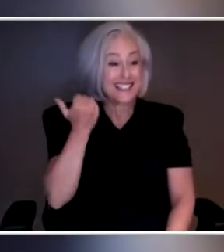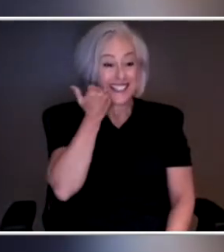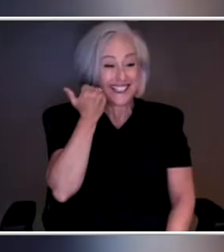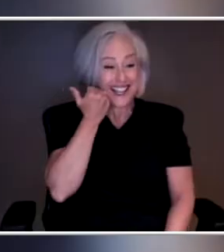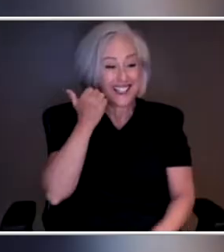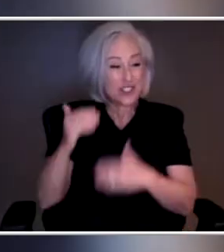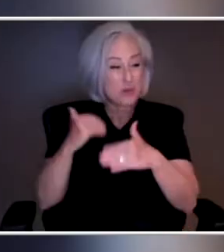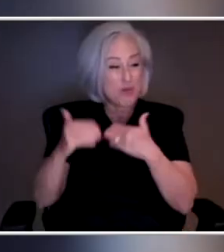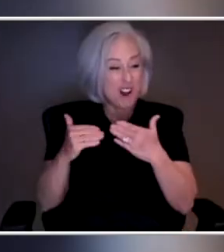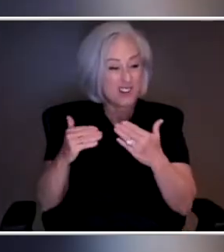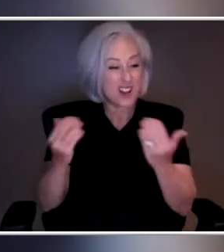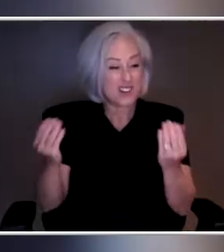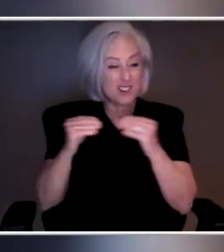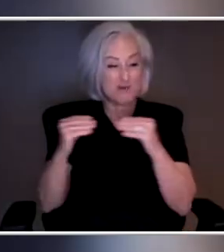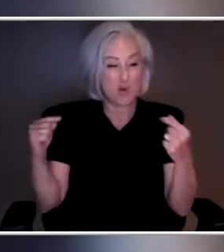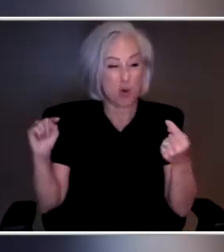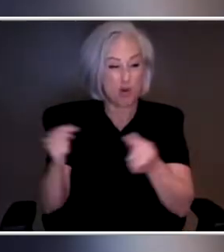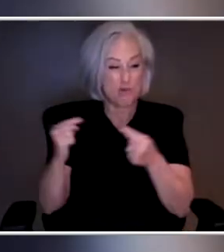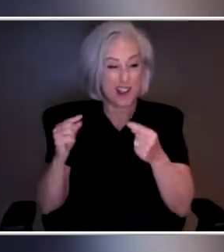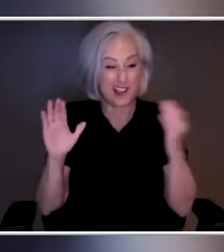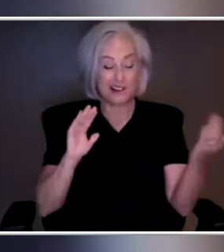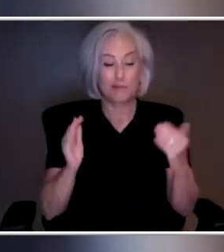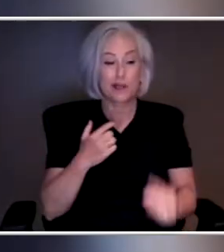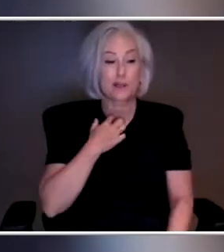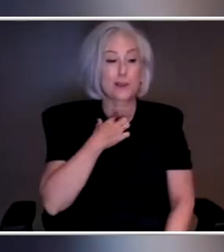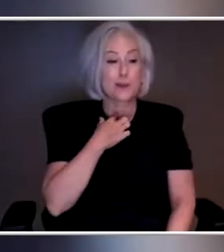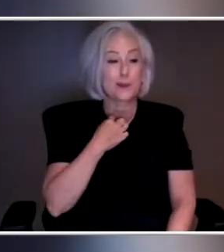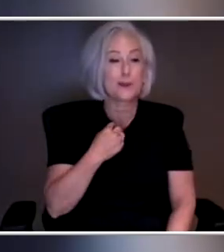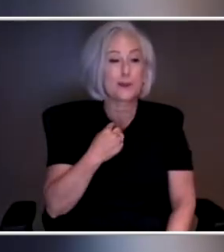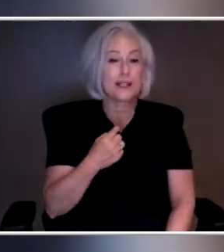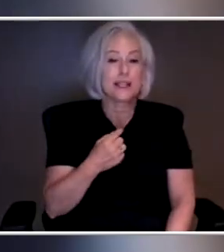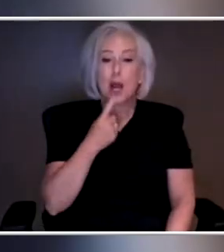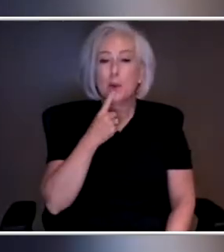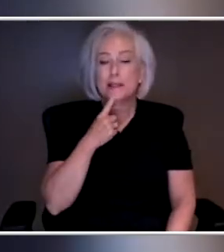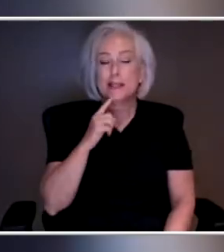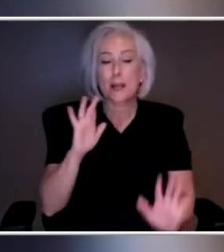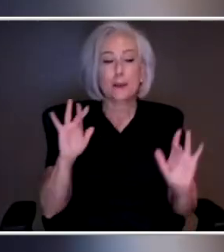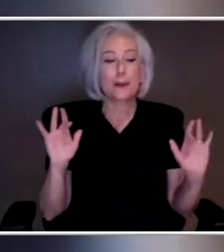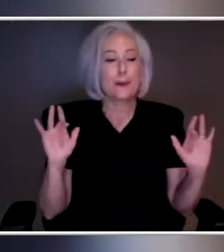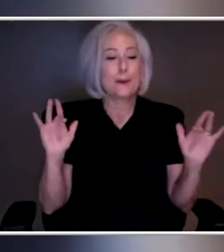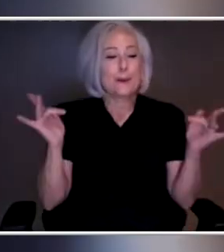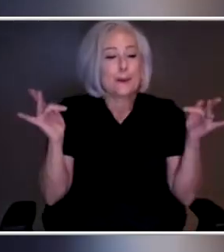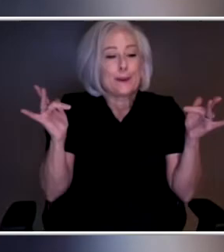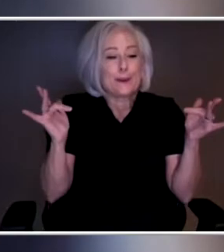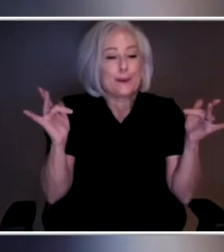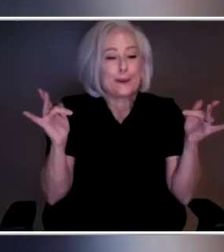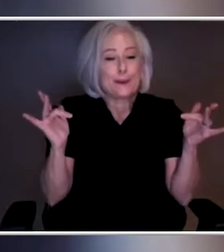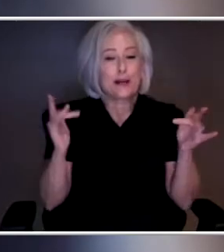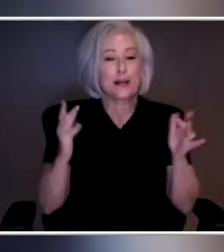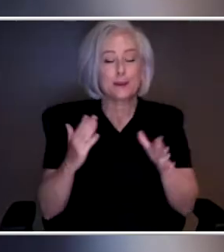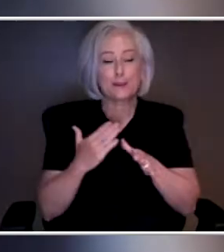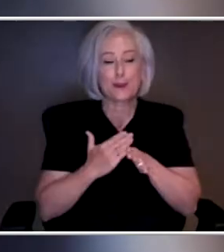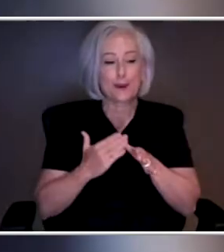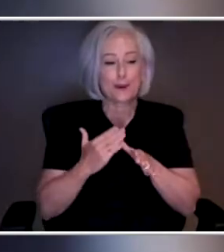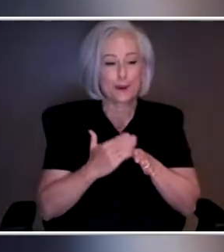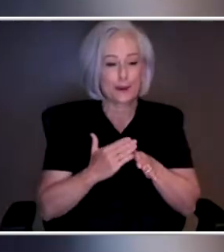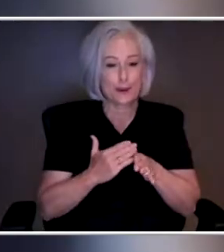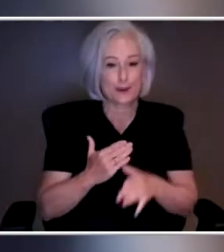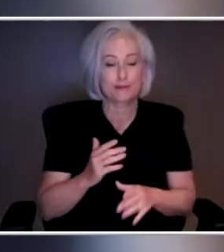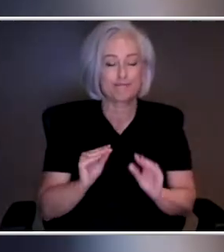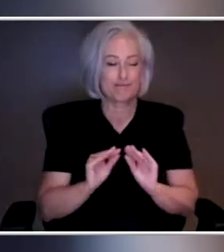pain. I was in I would call it mild discomfort. There was some,